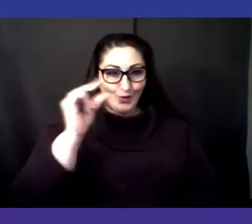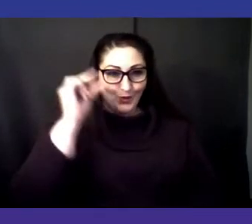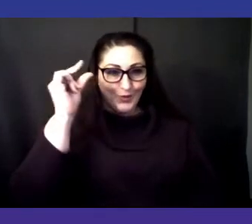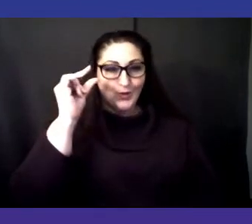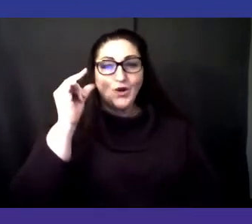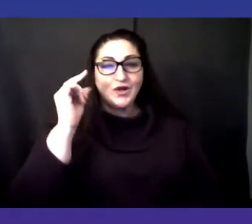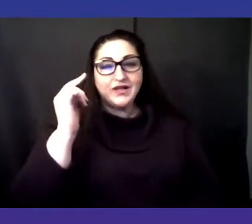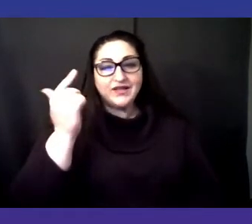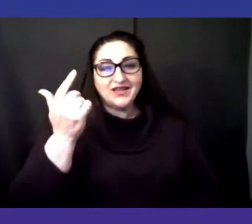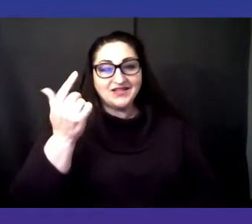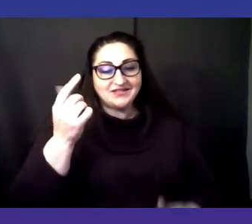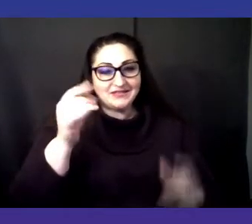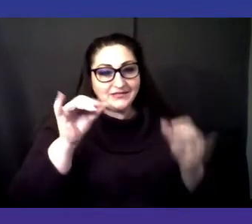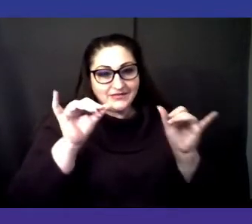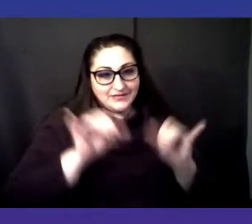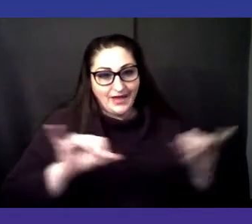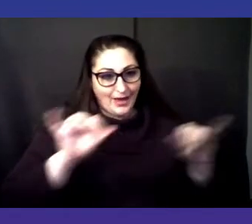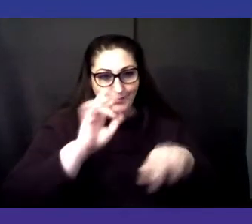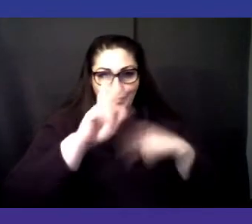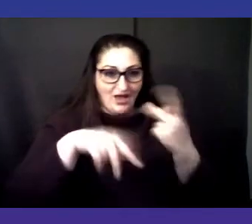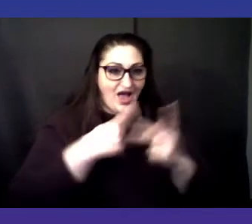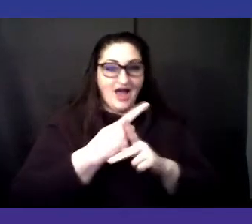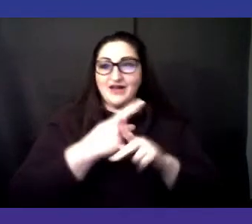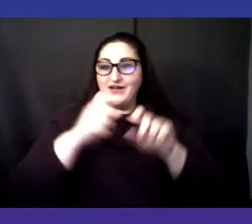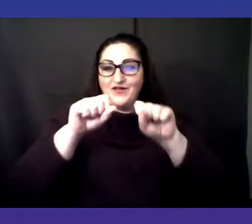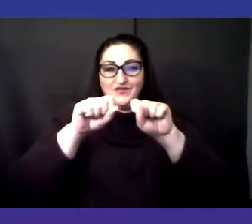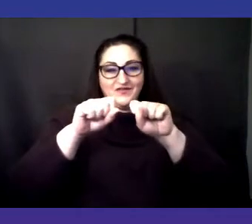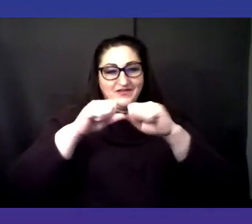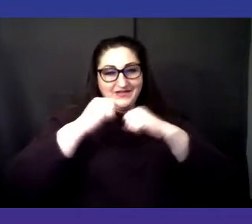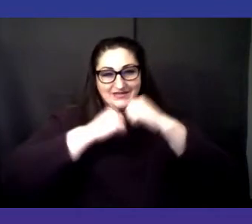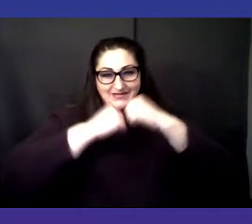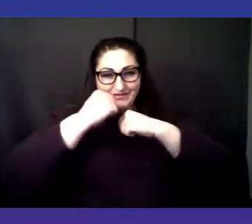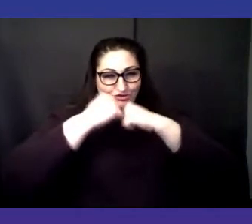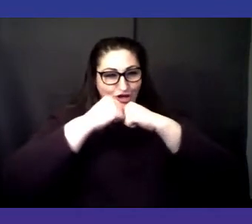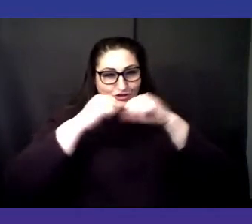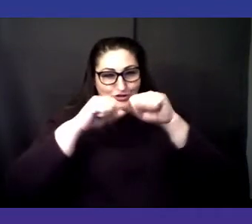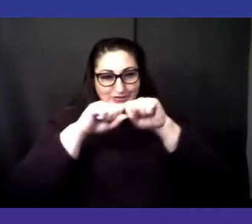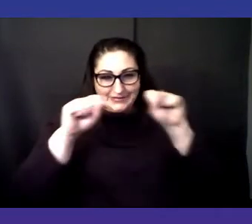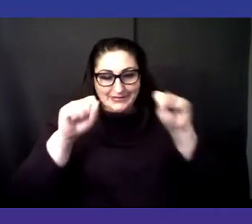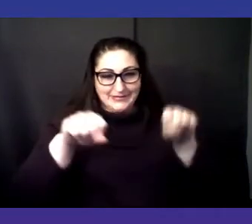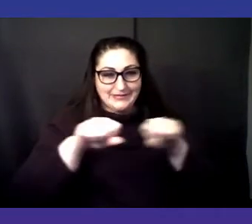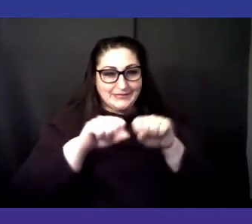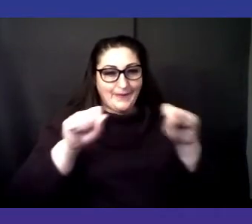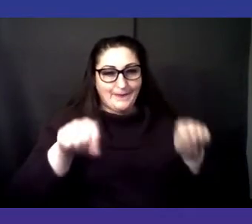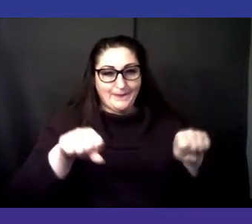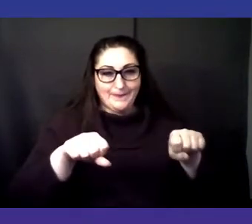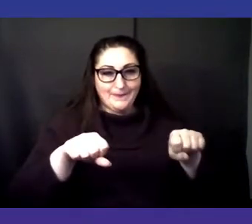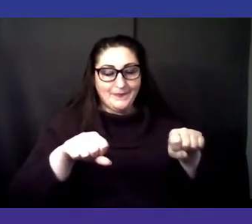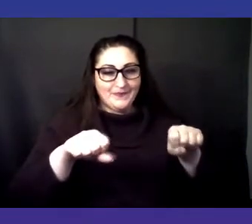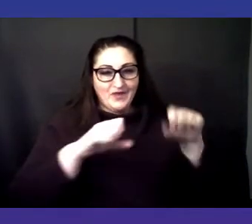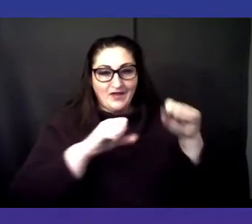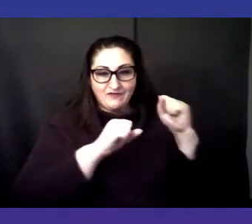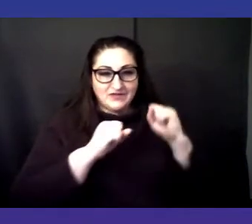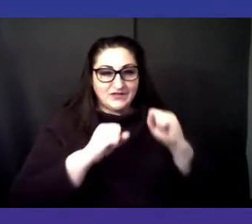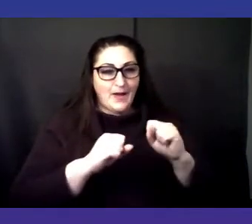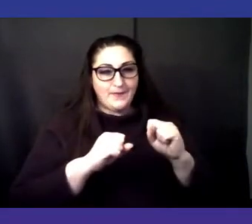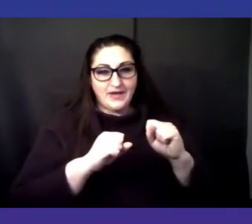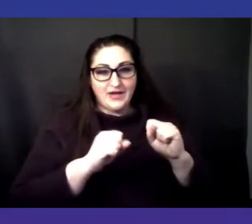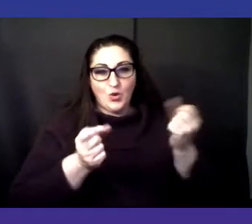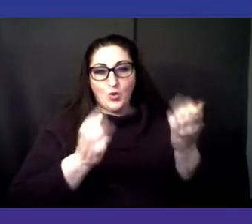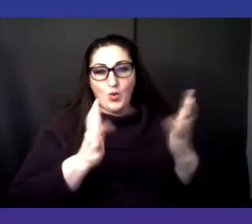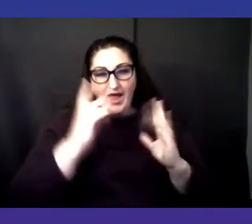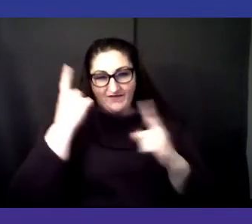structures and use like a source of like a dominant way of